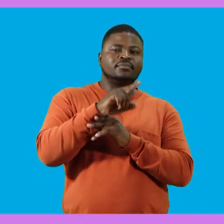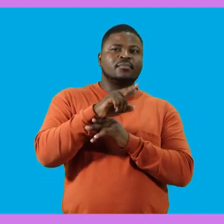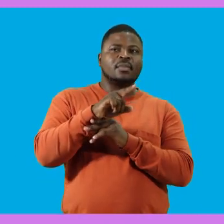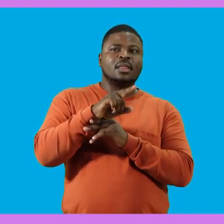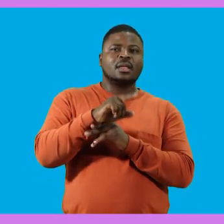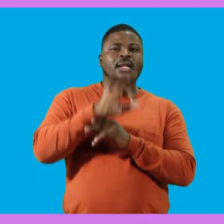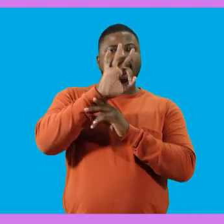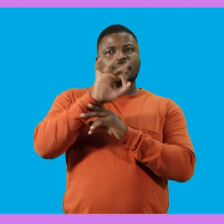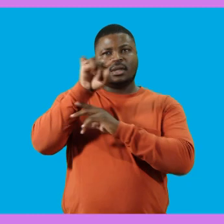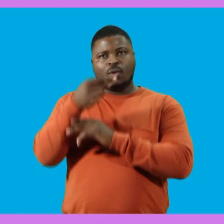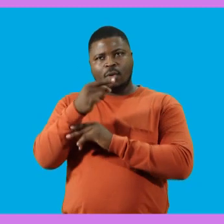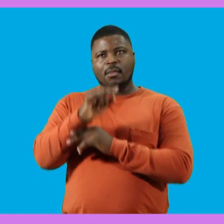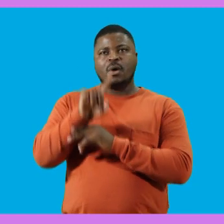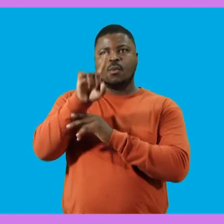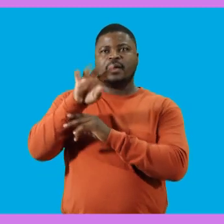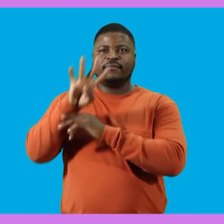then